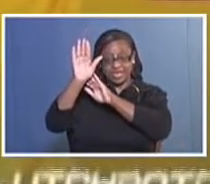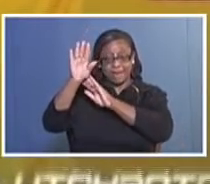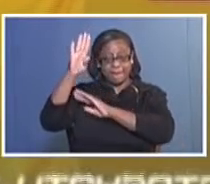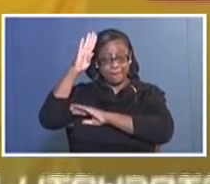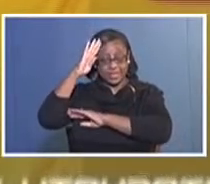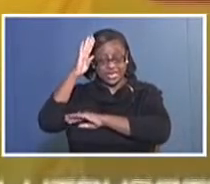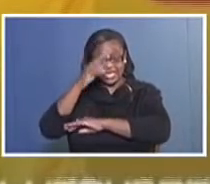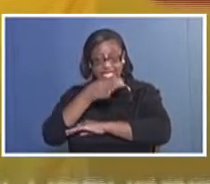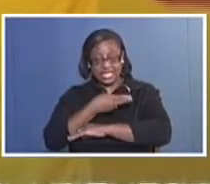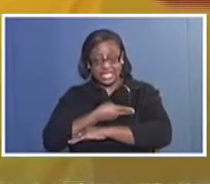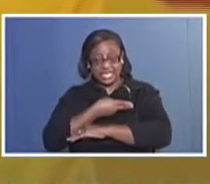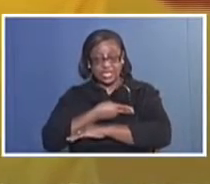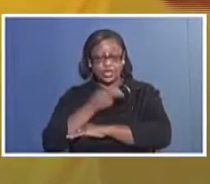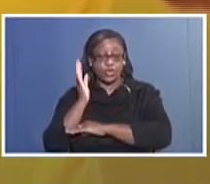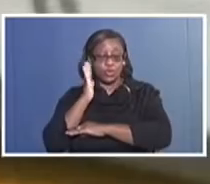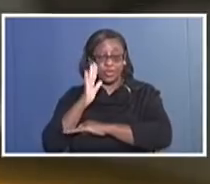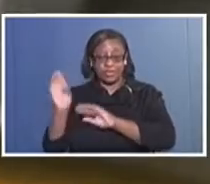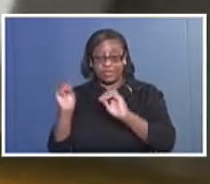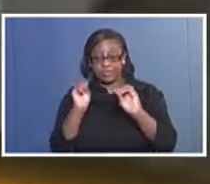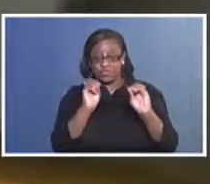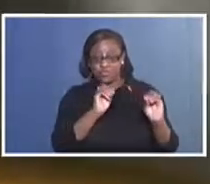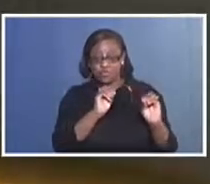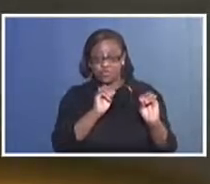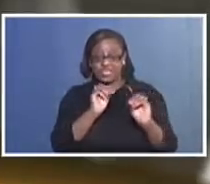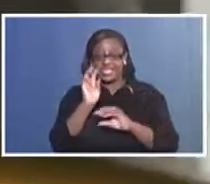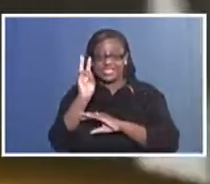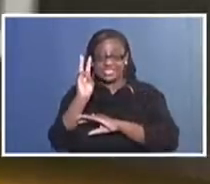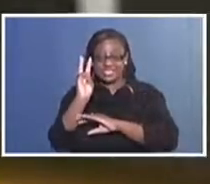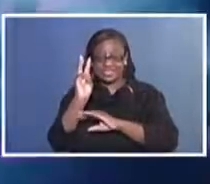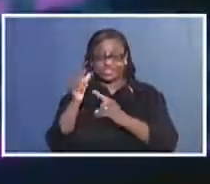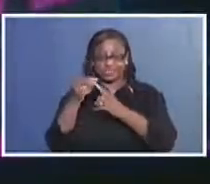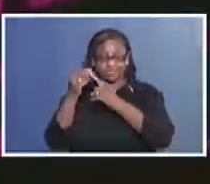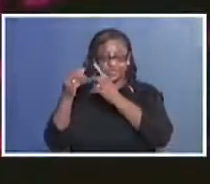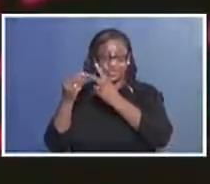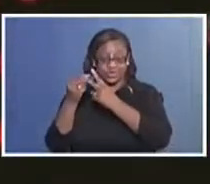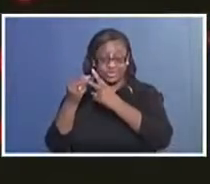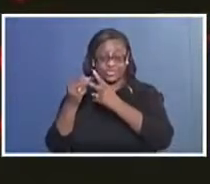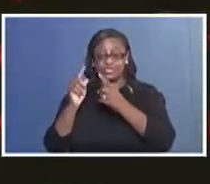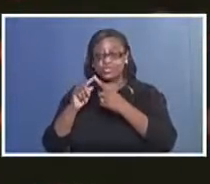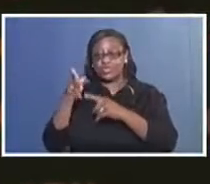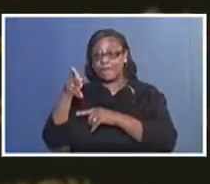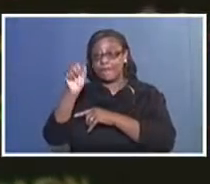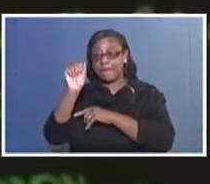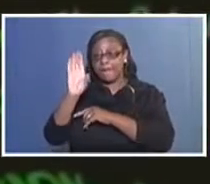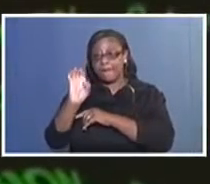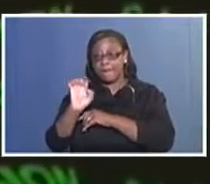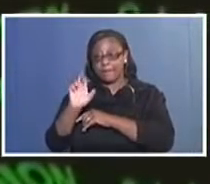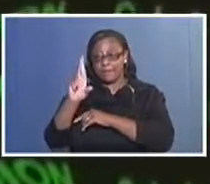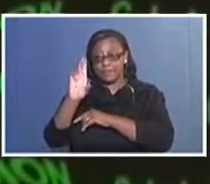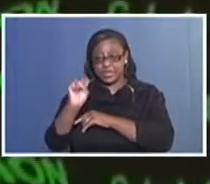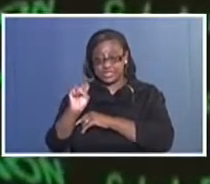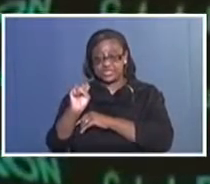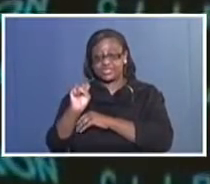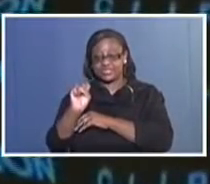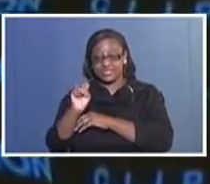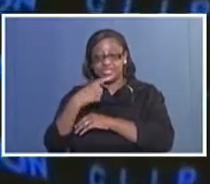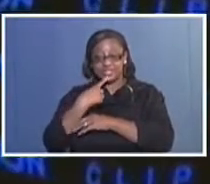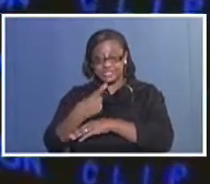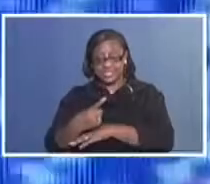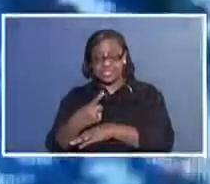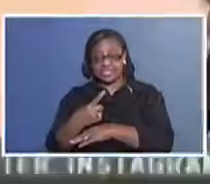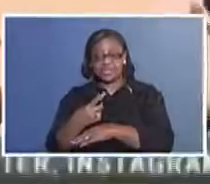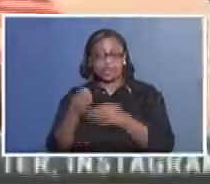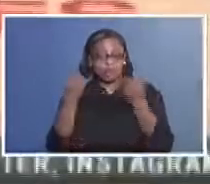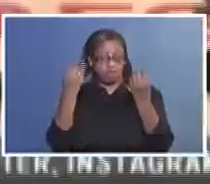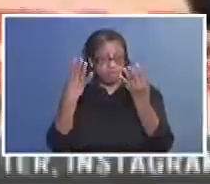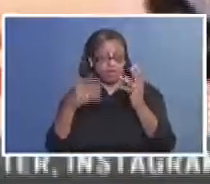Buddy Hield would be on the move in a 6-player deal that would send him to the Indiana Pacers. But according to NBA Insider, several contenders